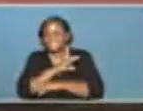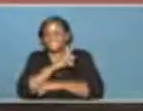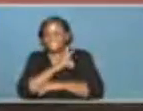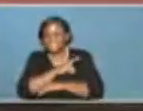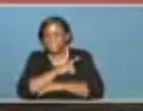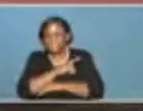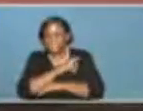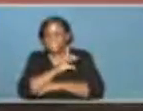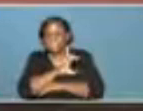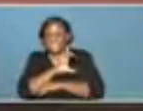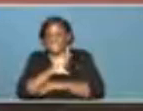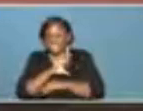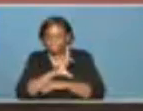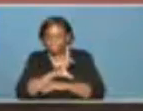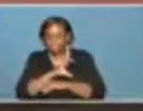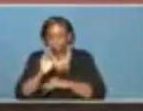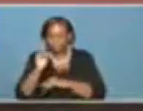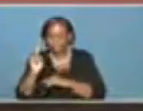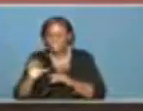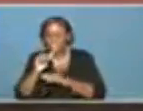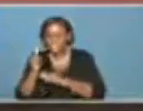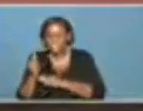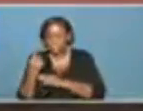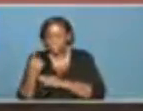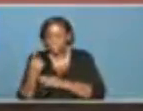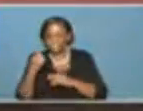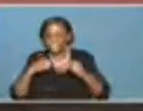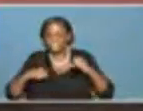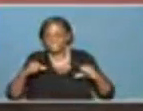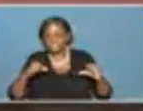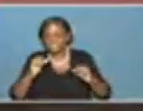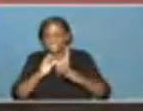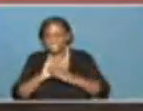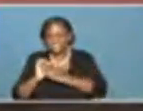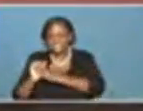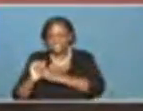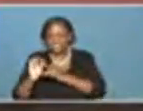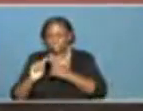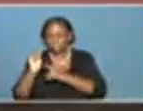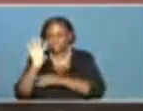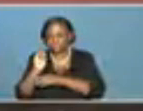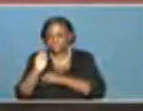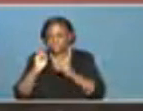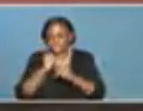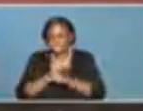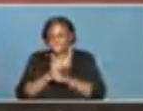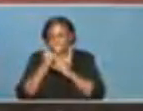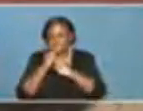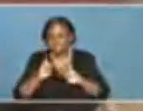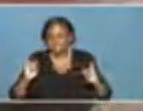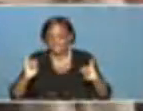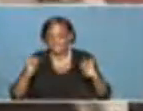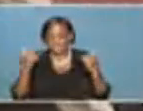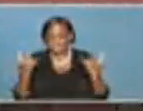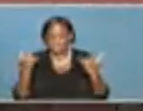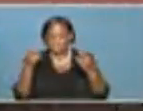on Carmichael Road, where another one of the activities to leading to the country's 50th independence is now underway.